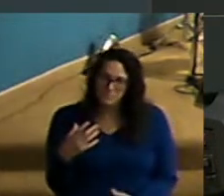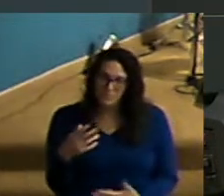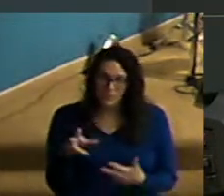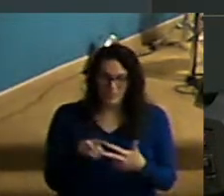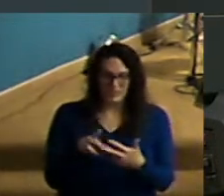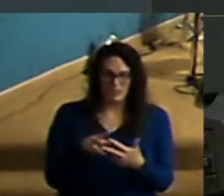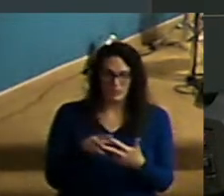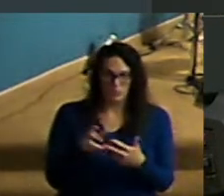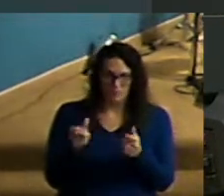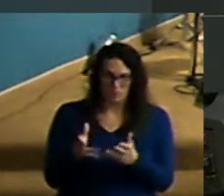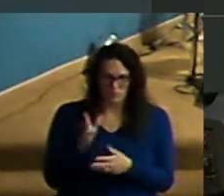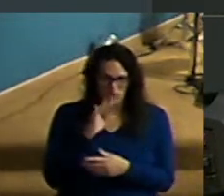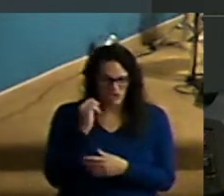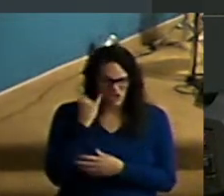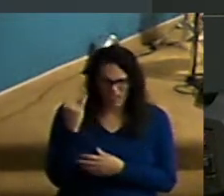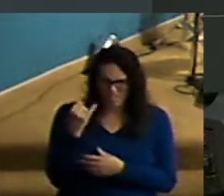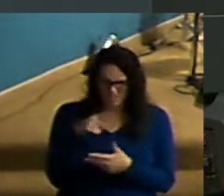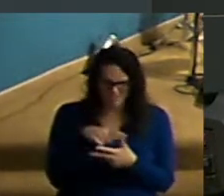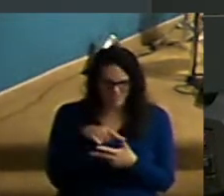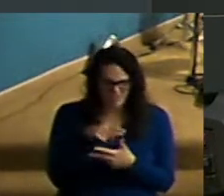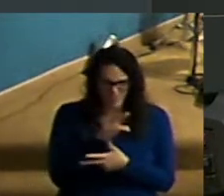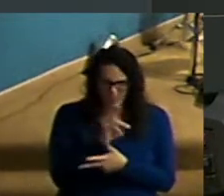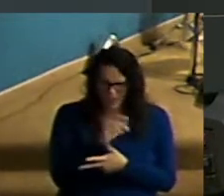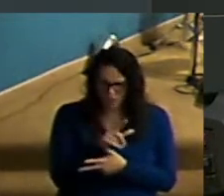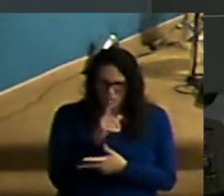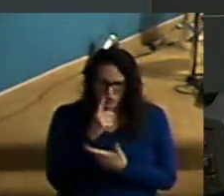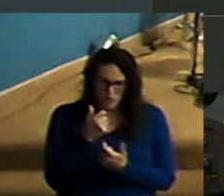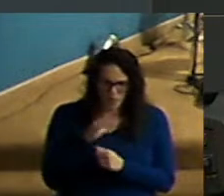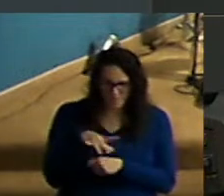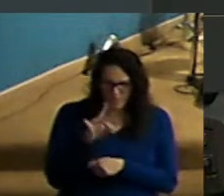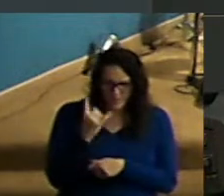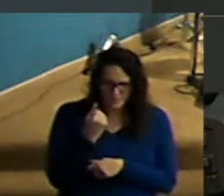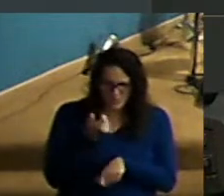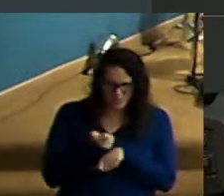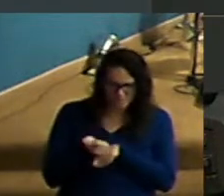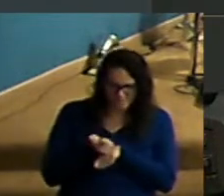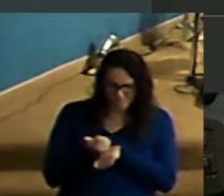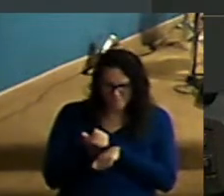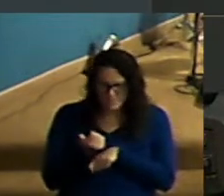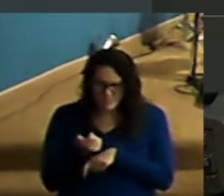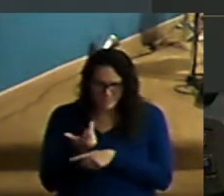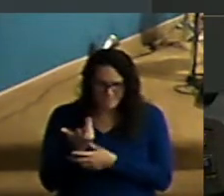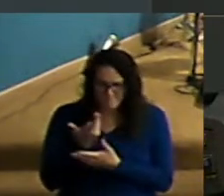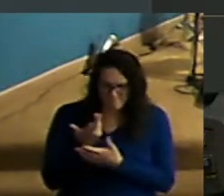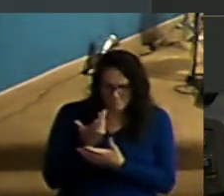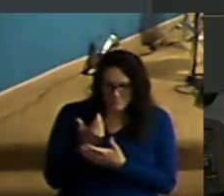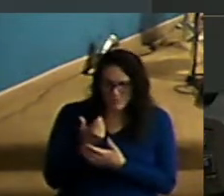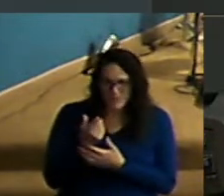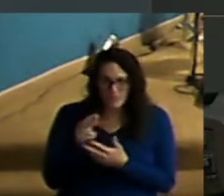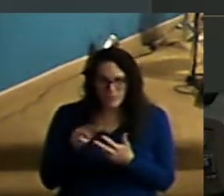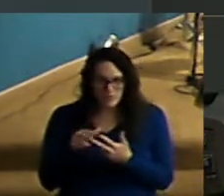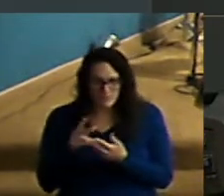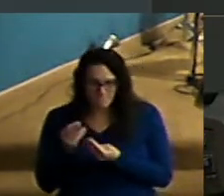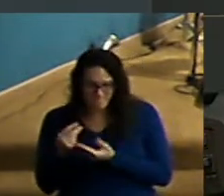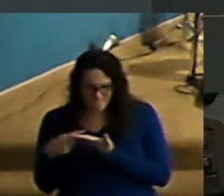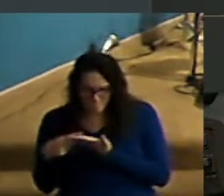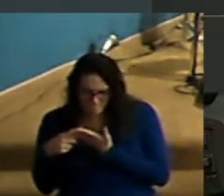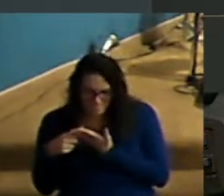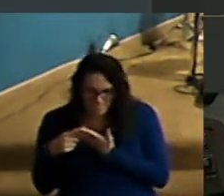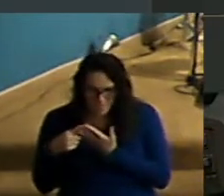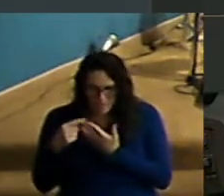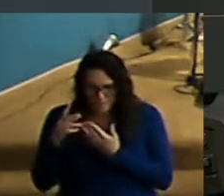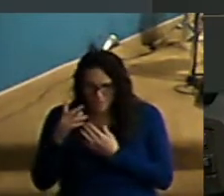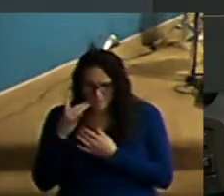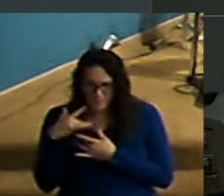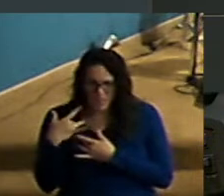administrators are jealous of Daniel. They're trying to trump up some charges. They're trying to find something. And they're figuring out the only way we're going to get around this guy is to